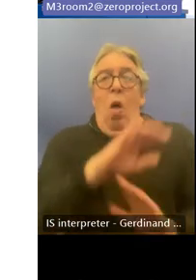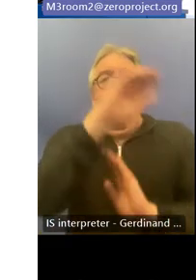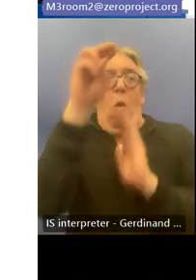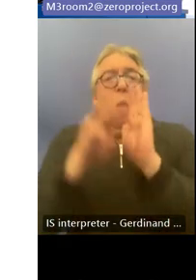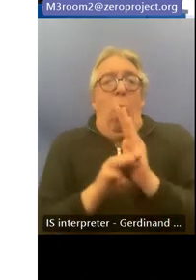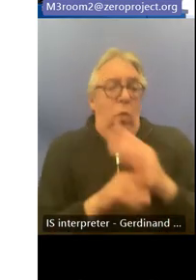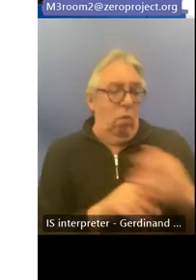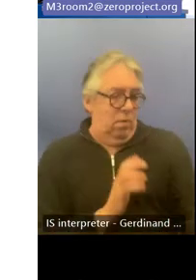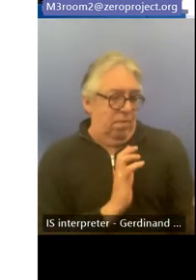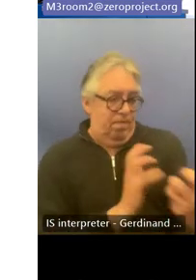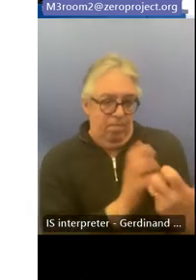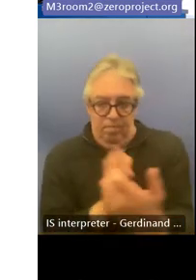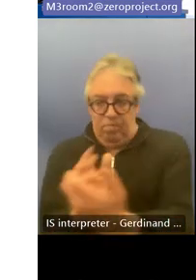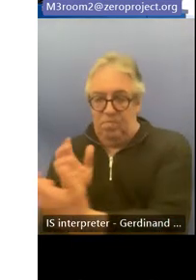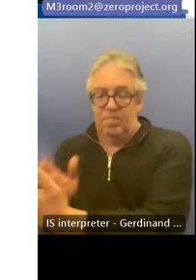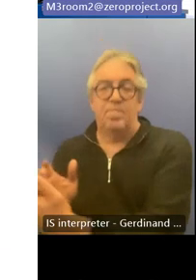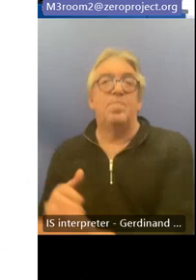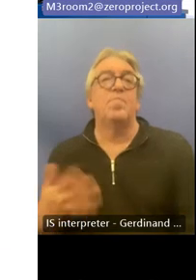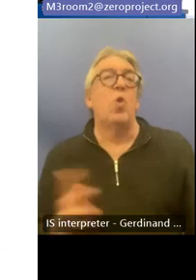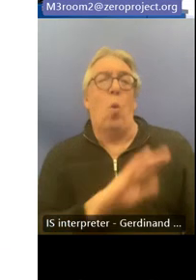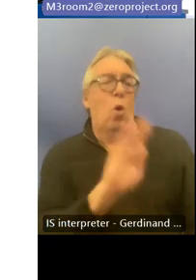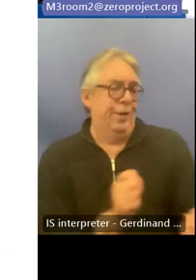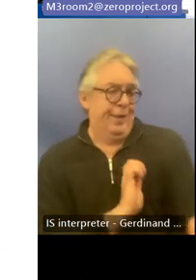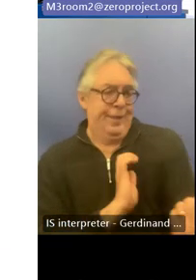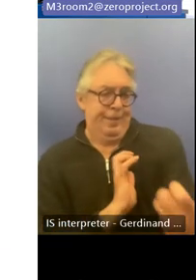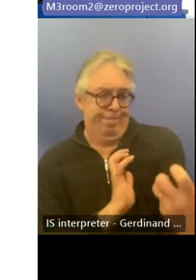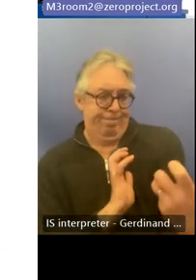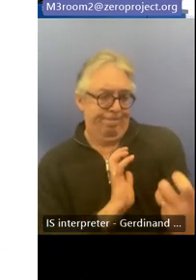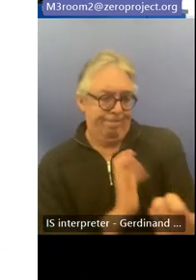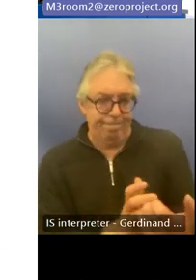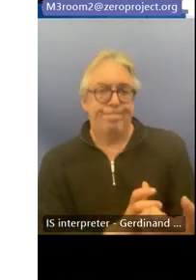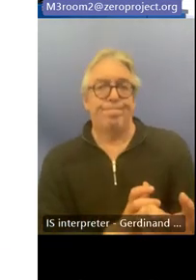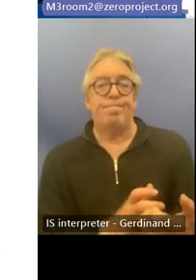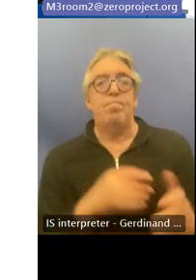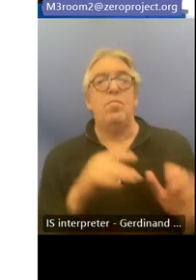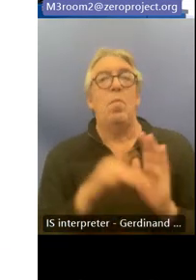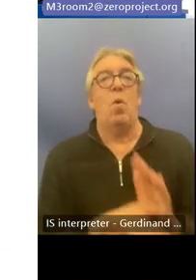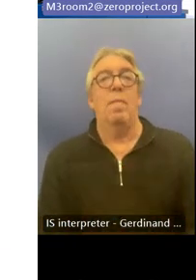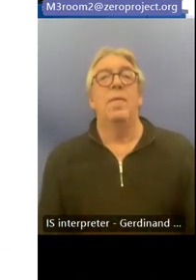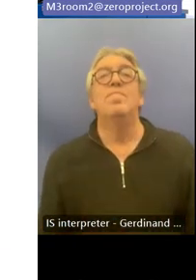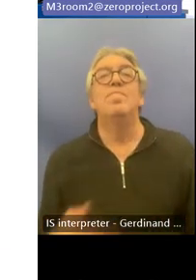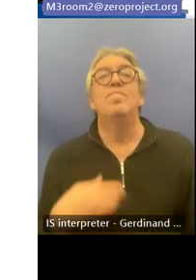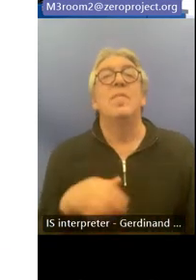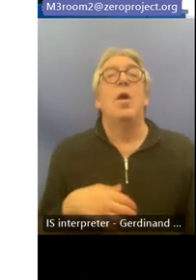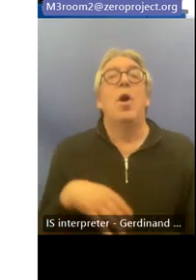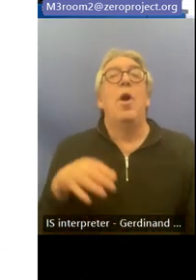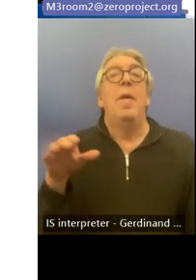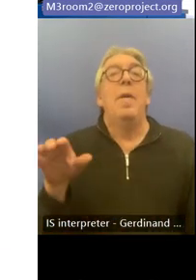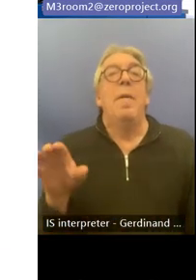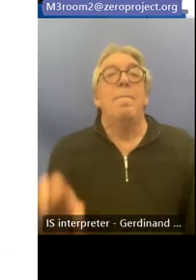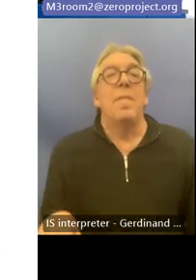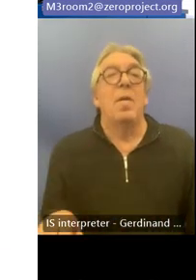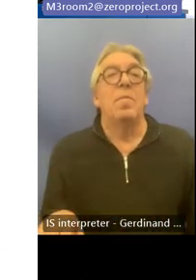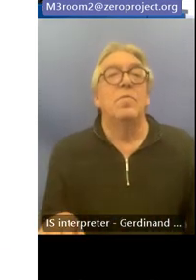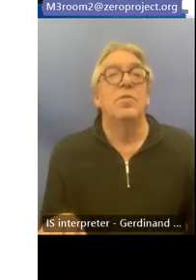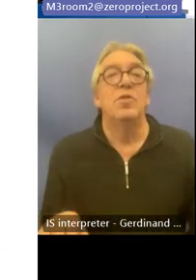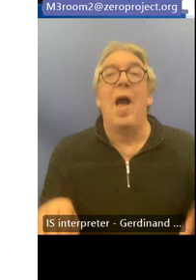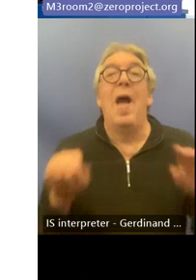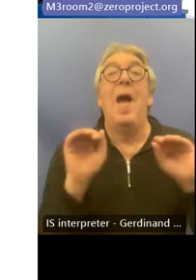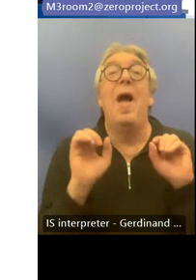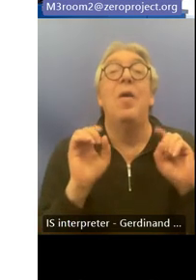is appropriate curriculum, because in our country, early childhood education is part of the women and children affairs, not is the part